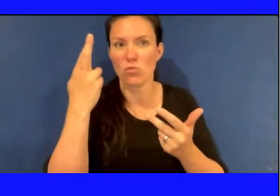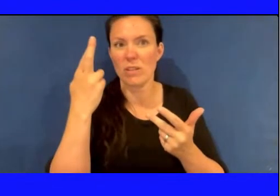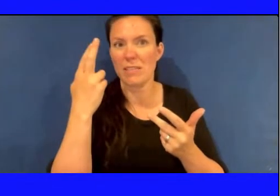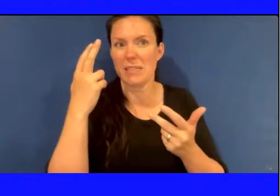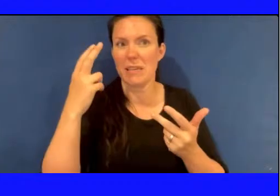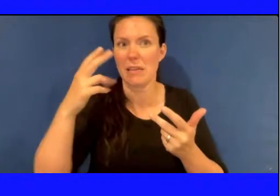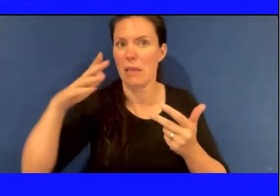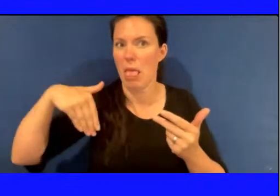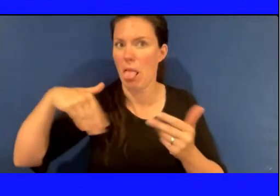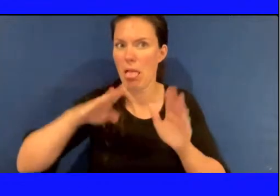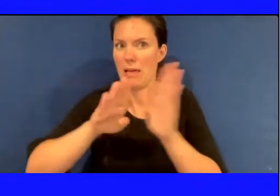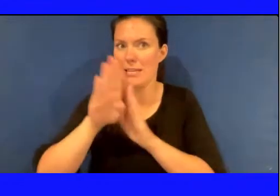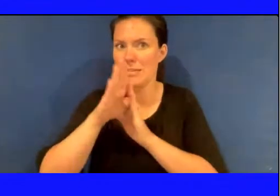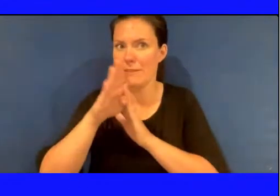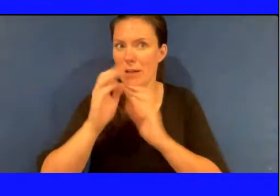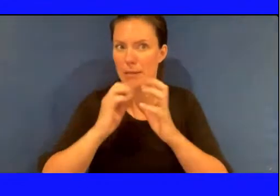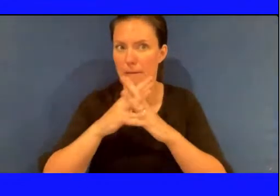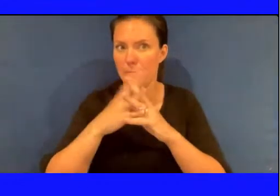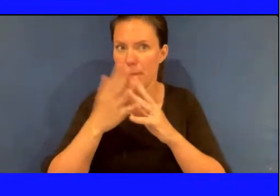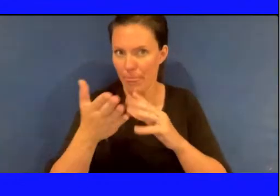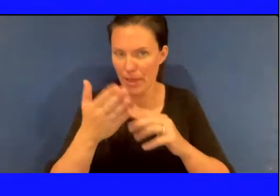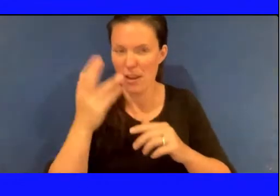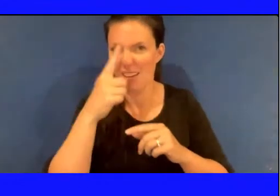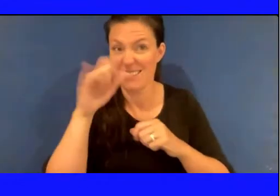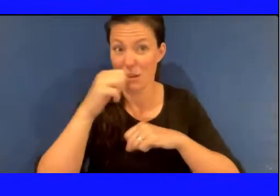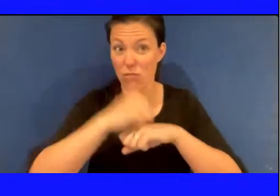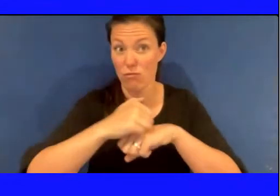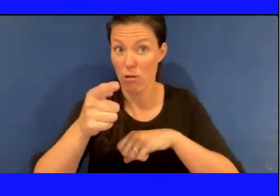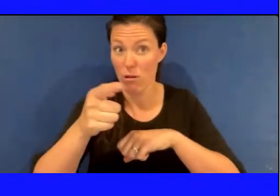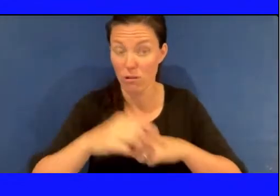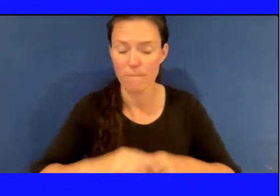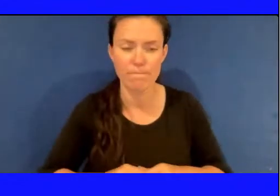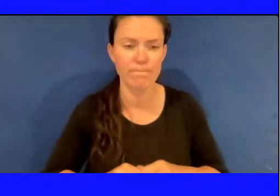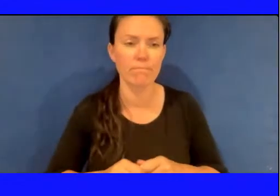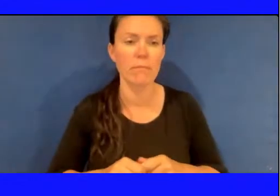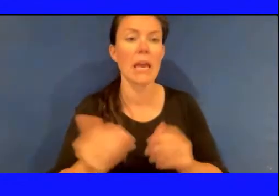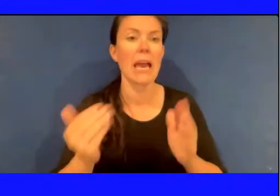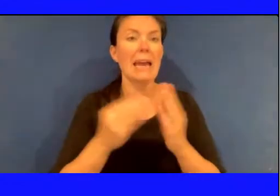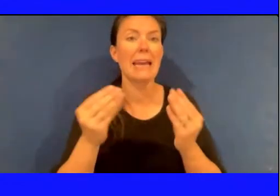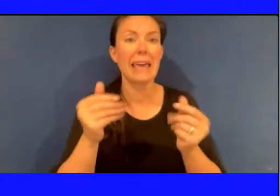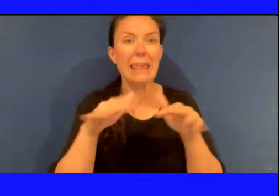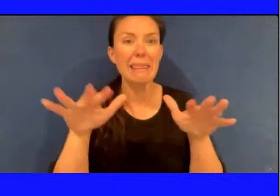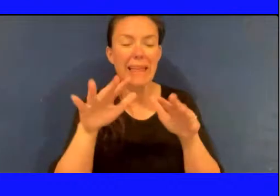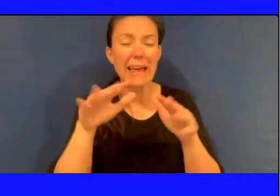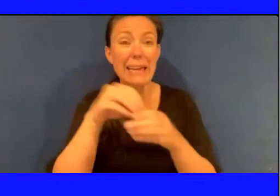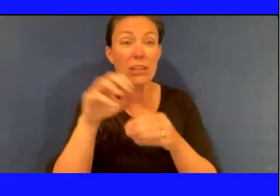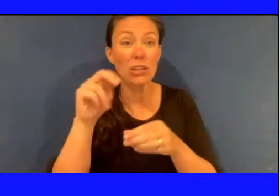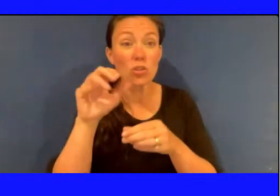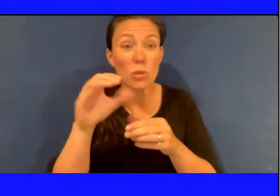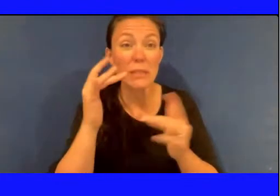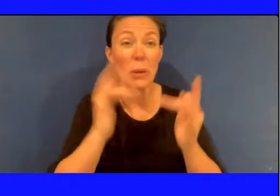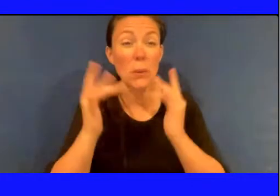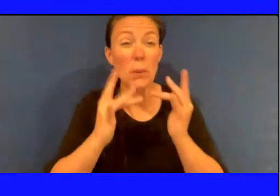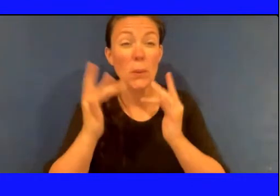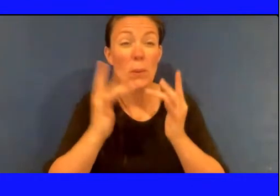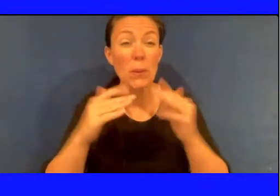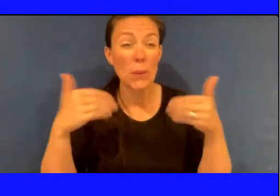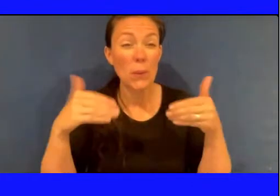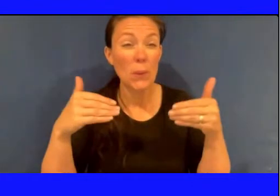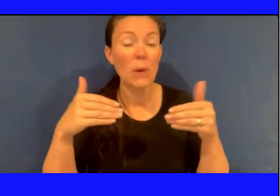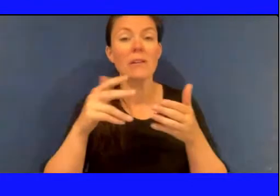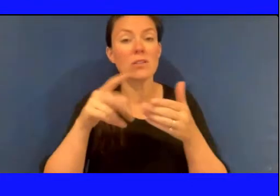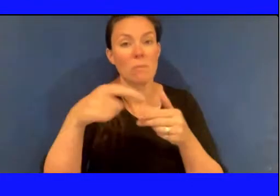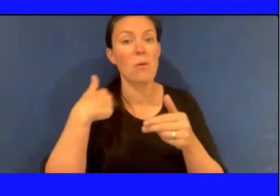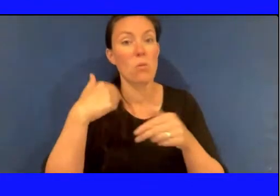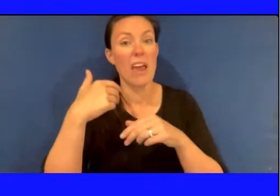yet. Talking before, land is scarce in New York City, so not only is it a giant rock